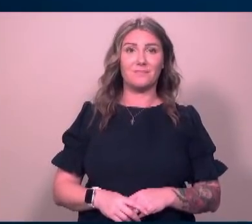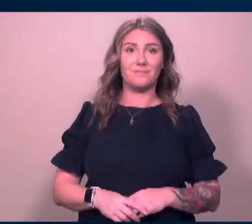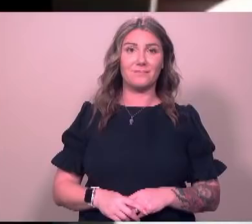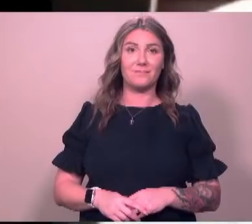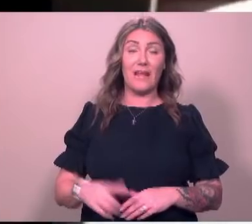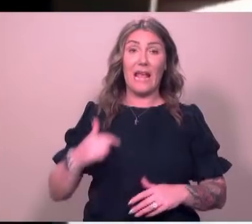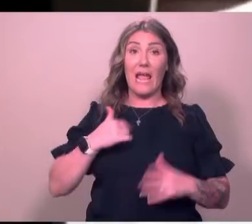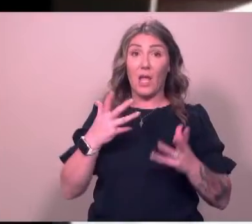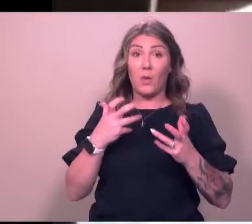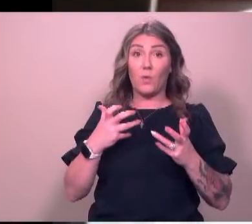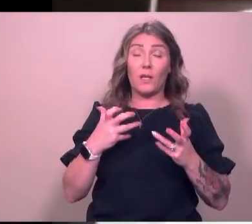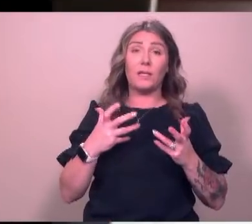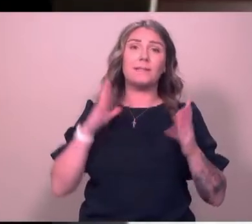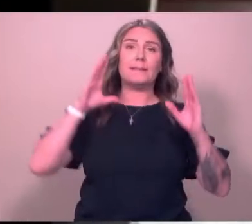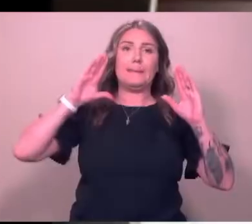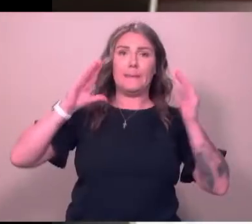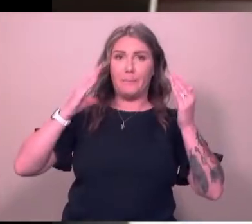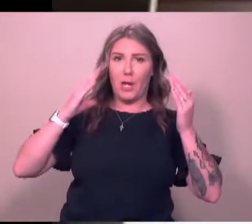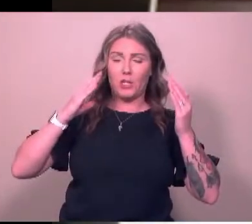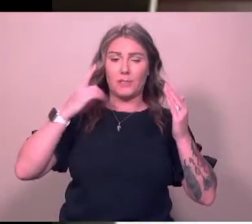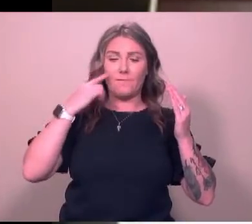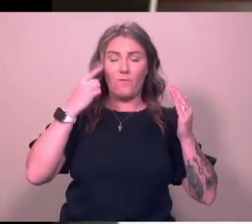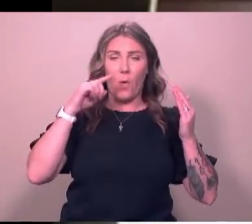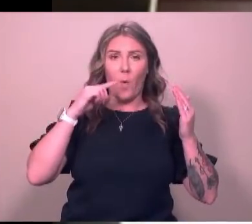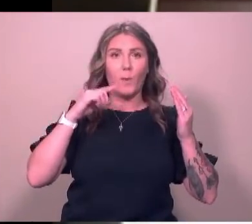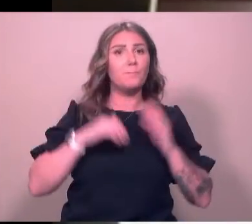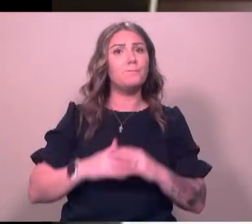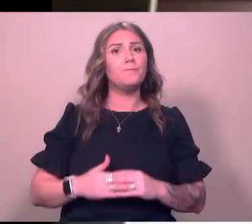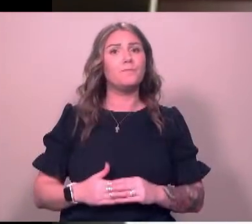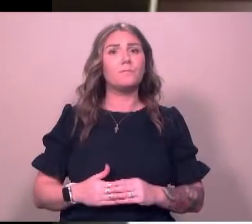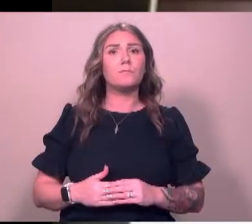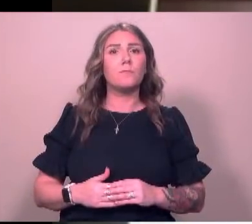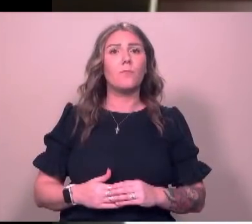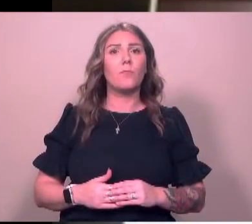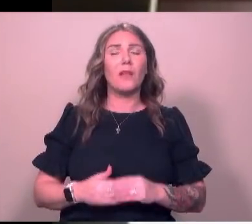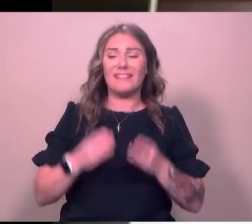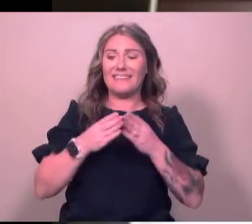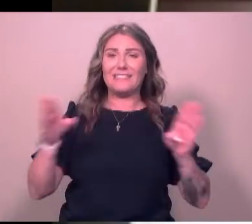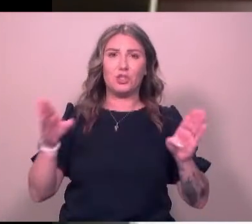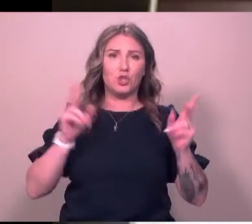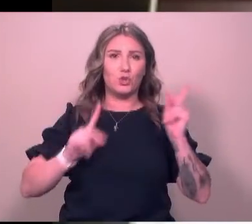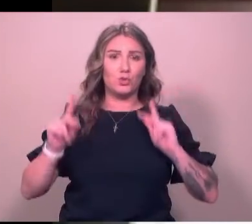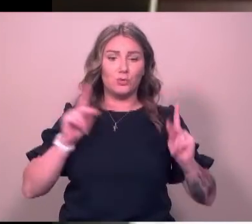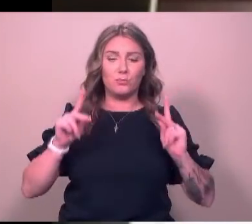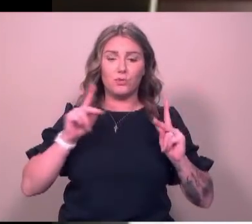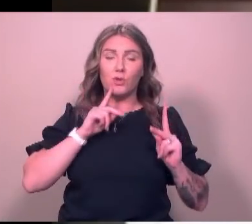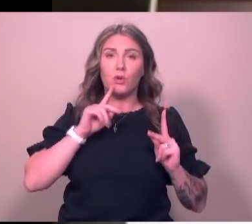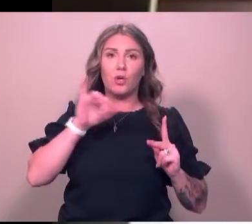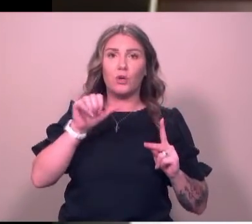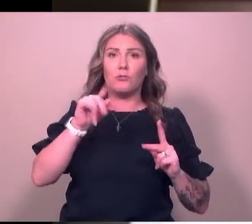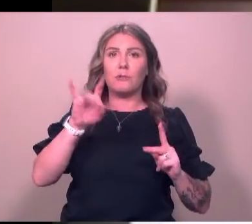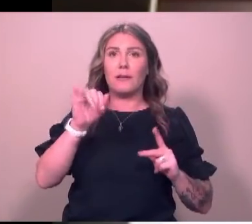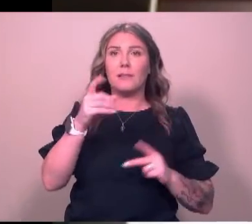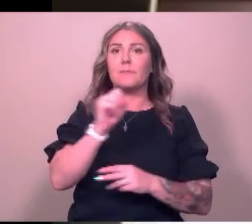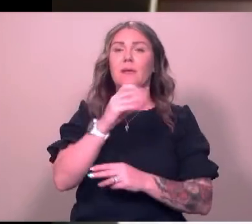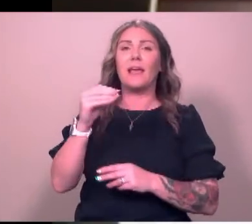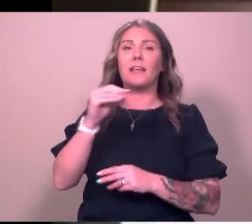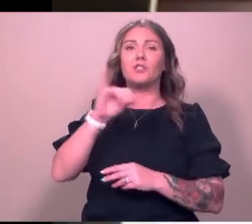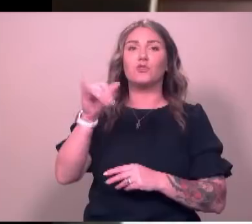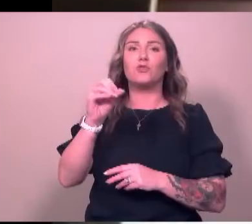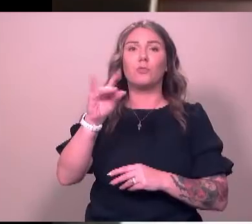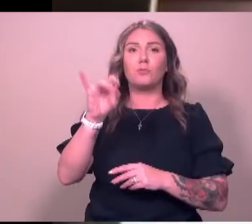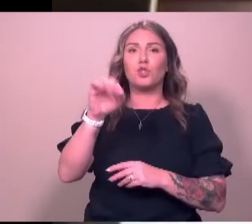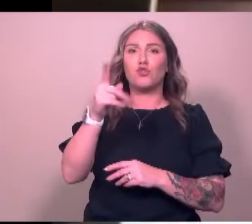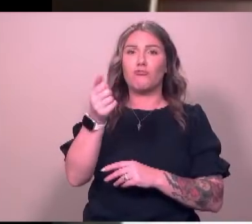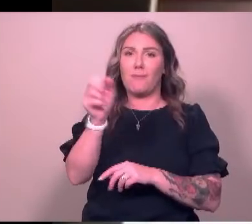I just wanted to give a comparison for the general public, Joe Kansas, Joe Missourian, to understand.